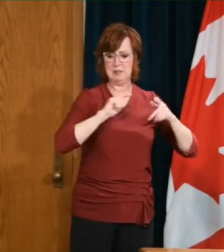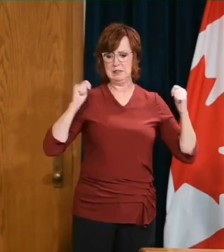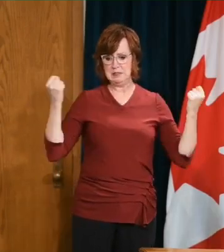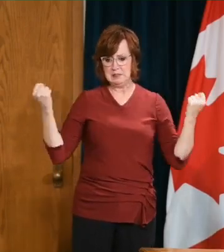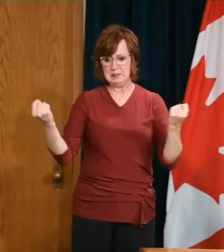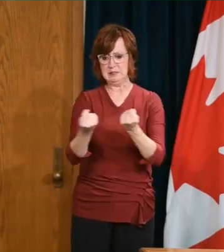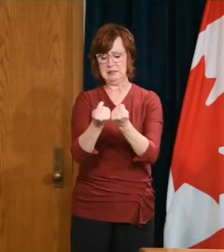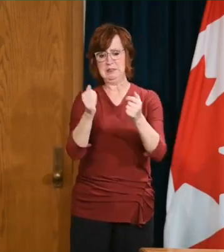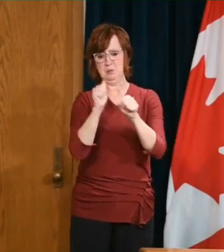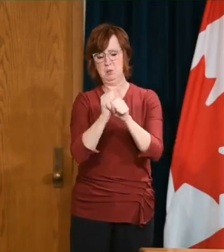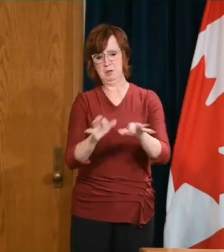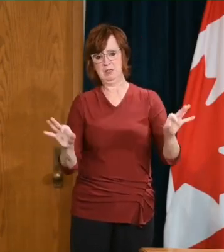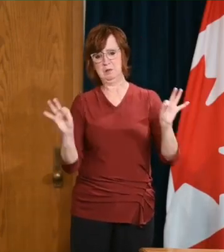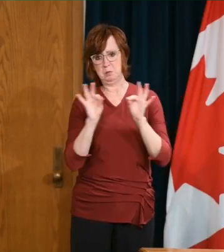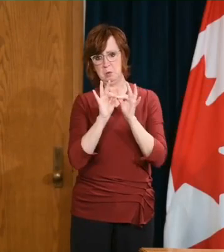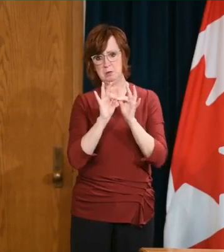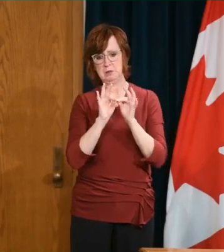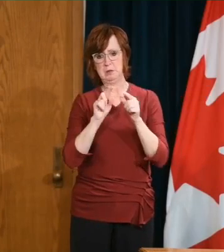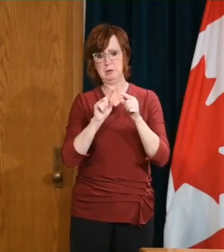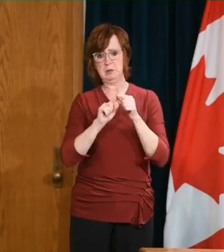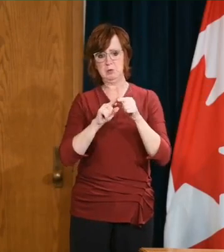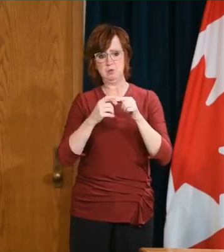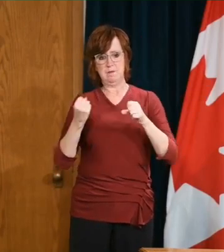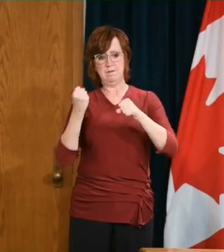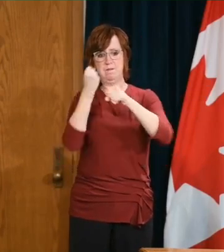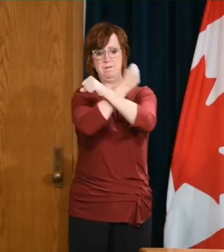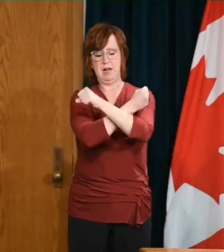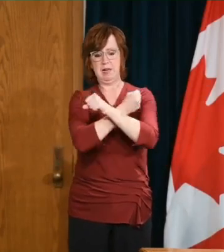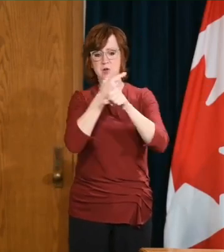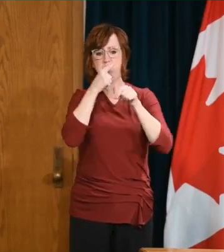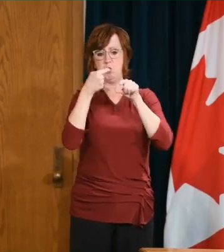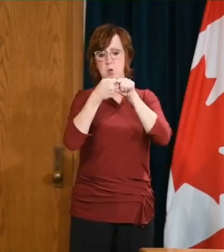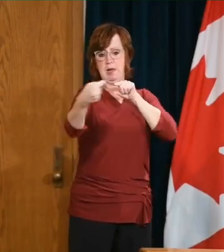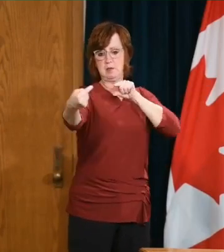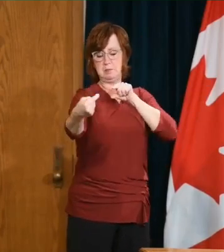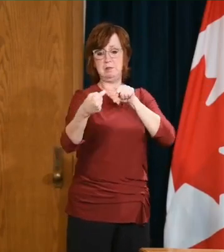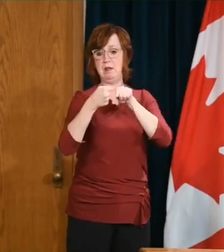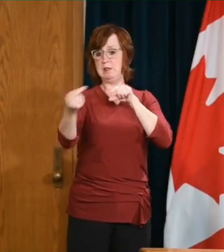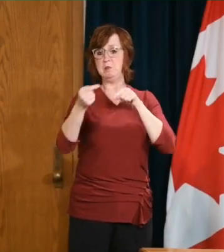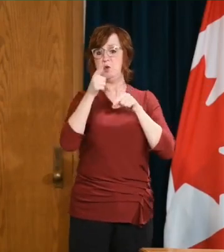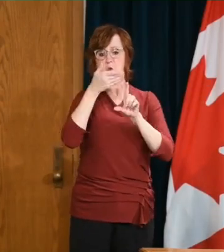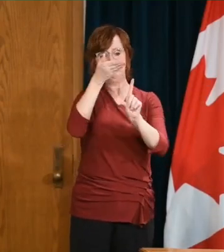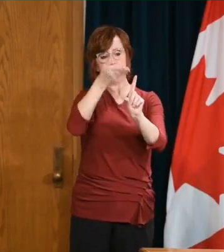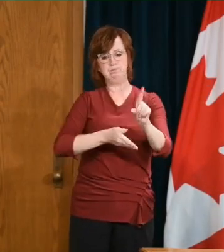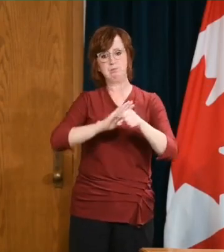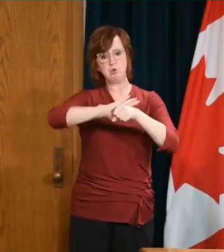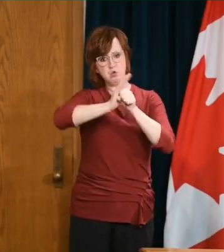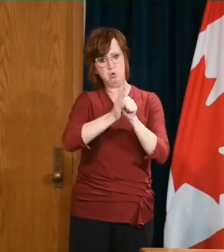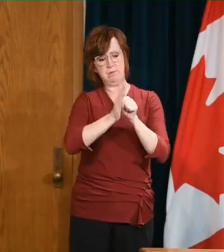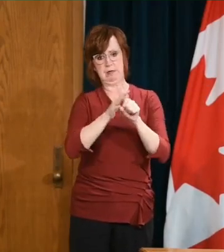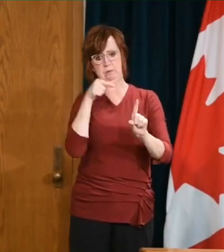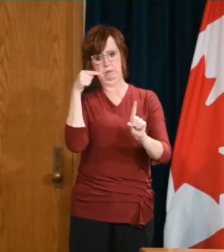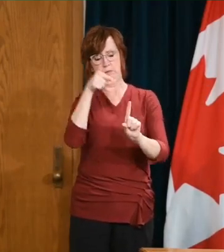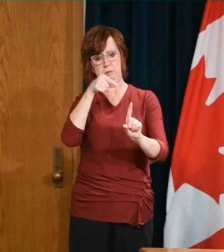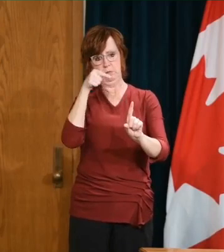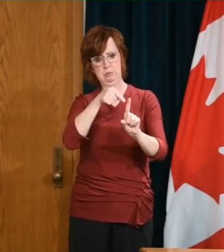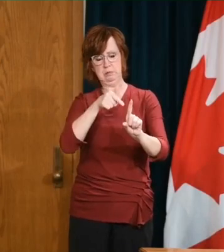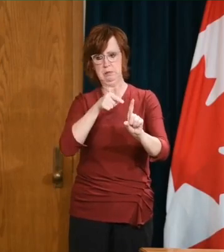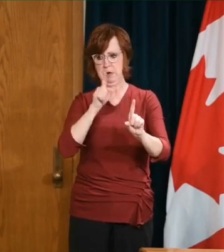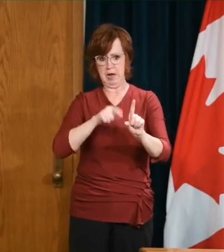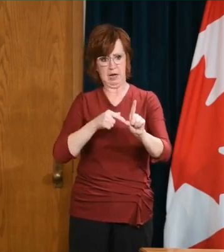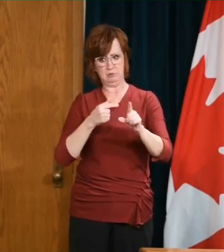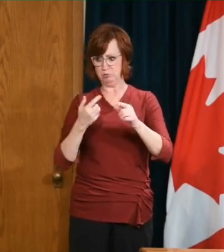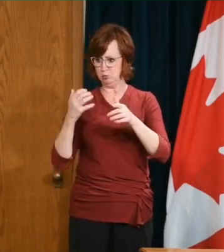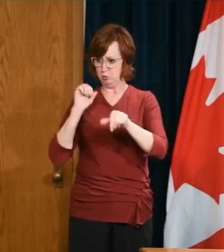this enemy that we call COVID-19. So today I have been and I will be in contact with a number of American governors with